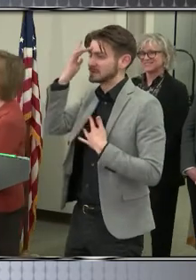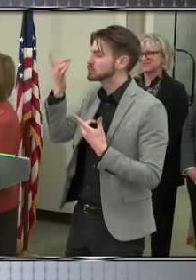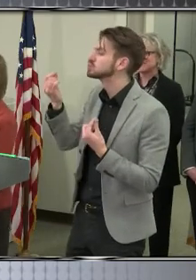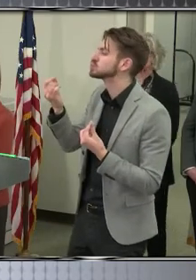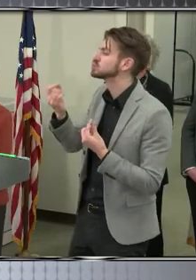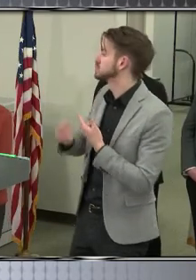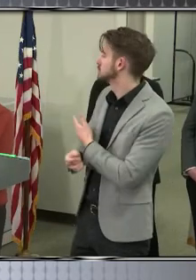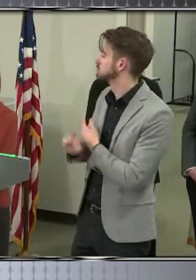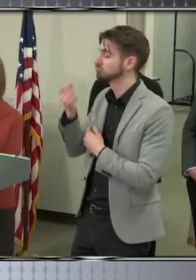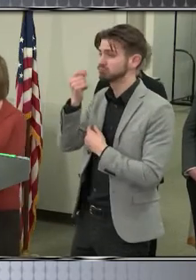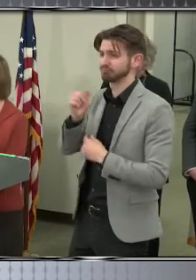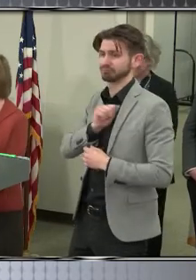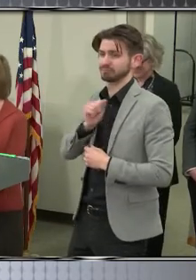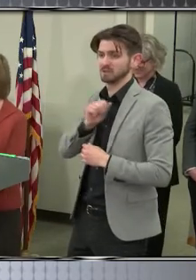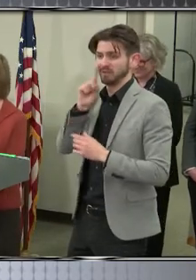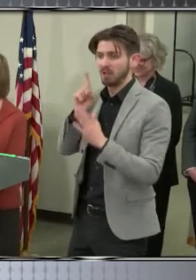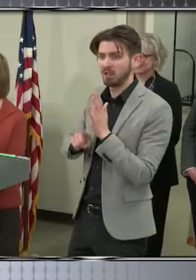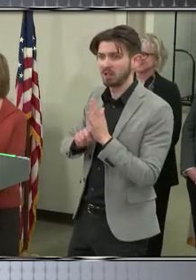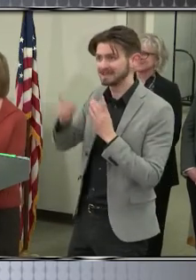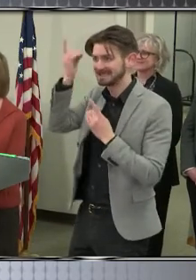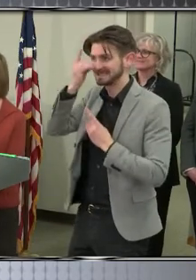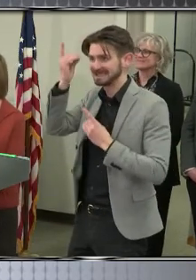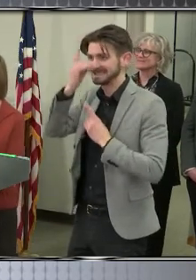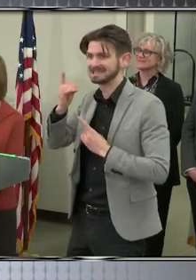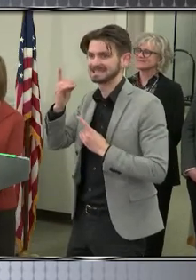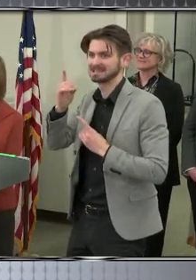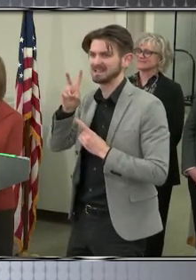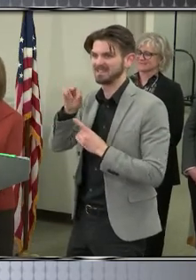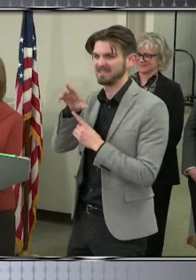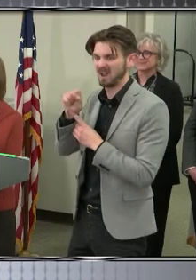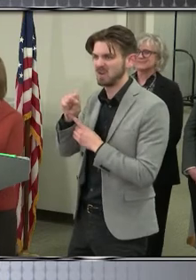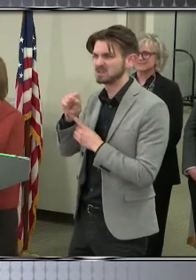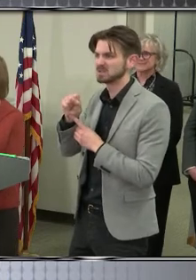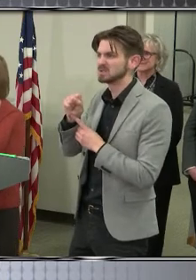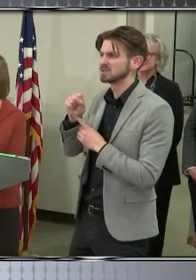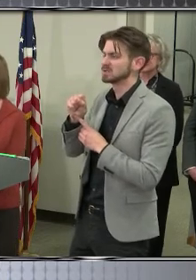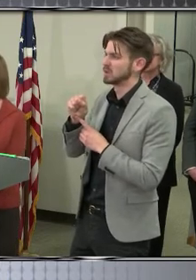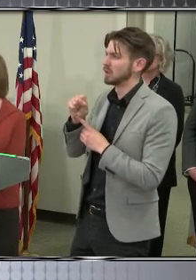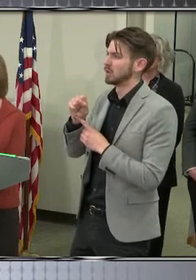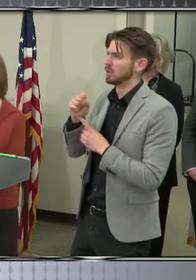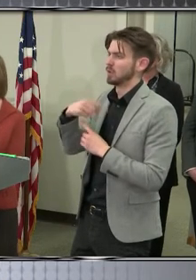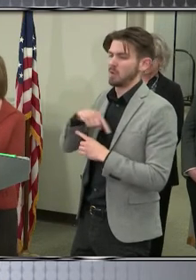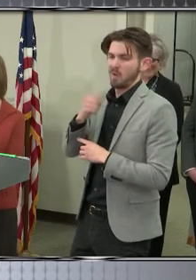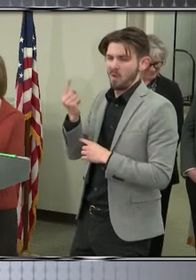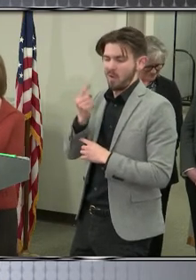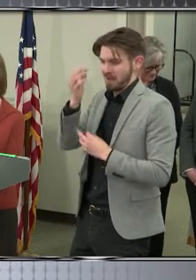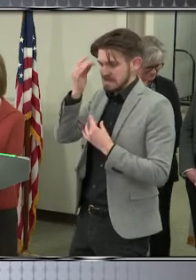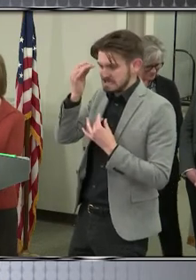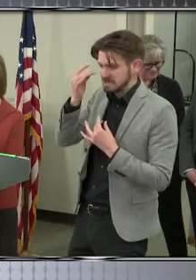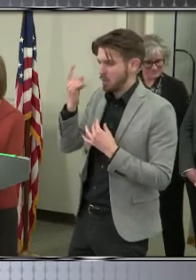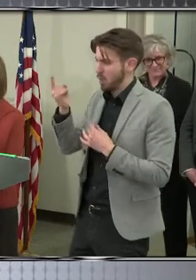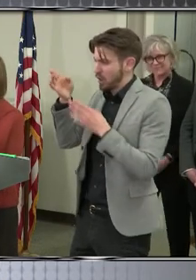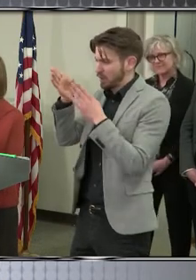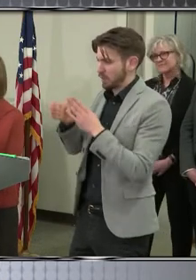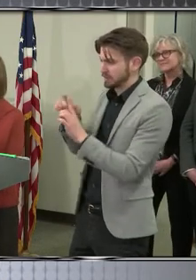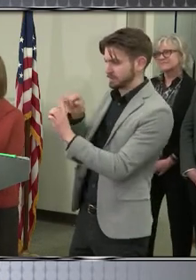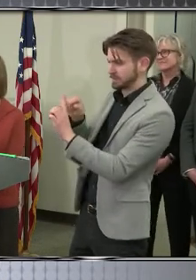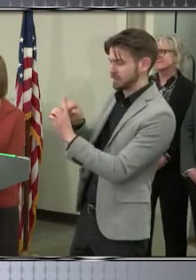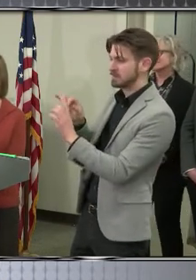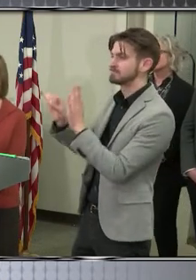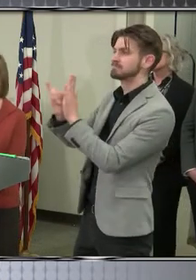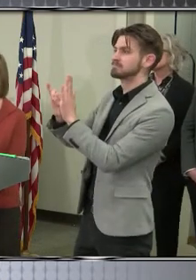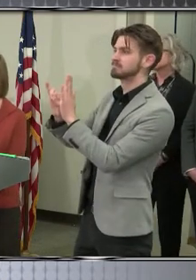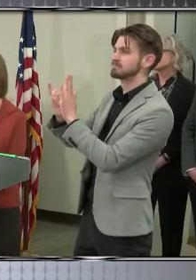So as an epidemiologist, that's what we would do under any circumstance of any disease, is once we find that one case,